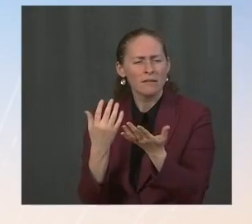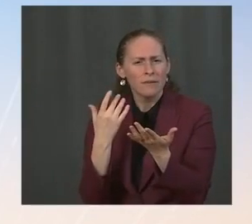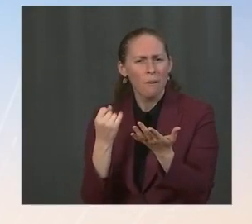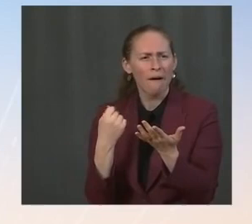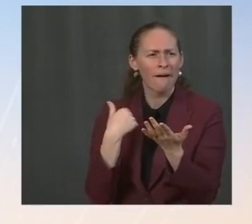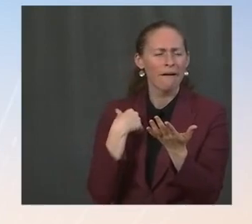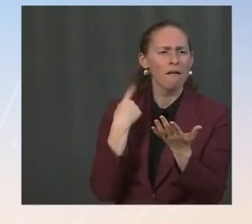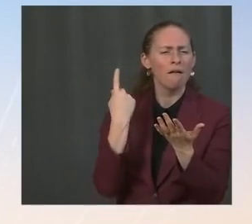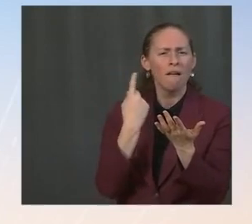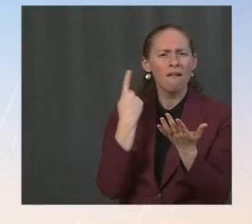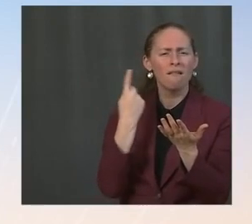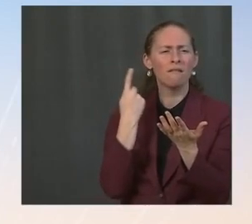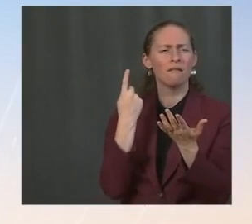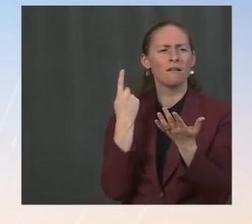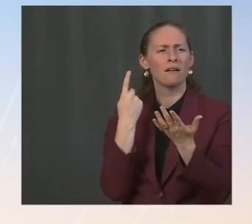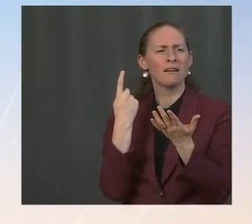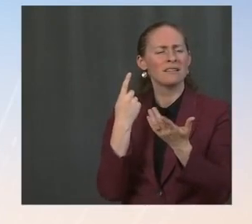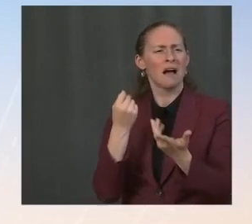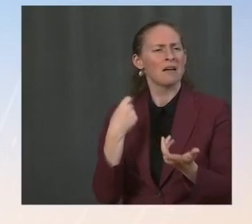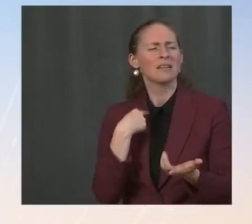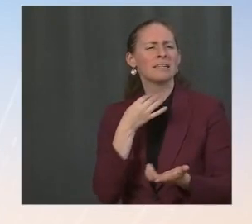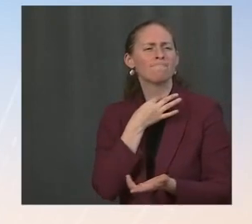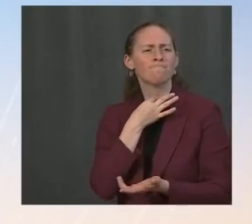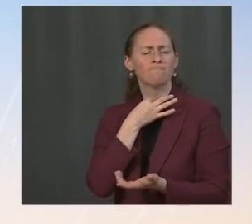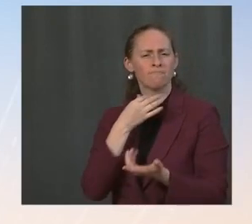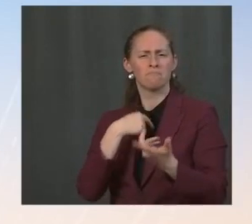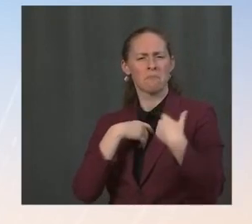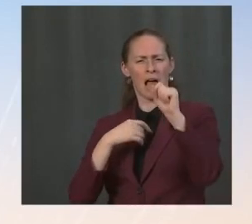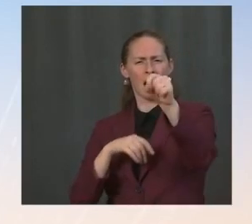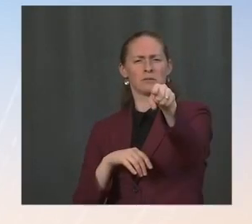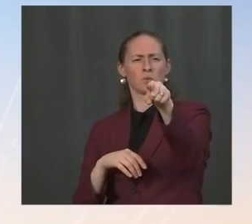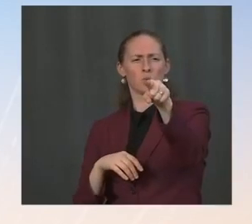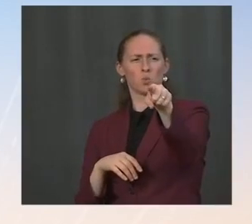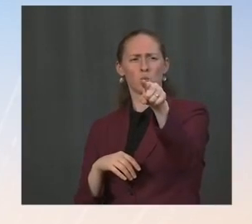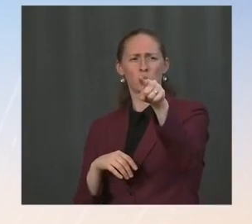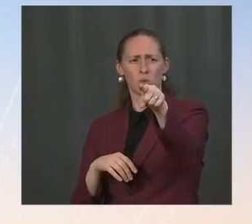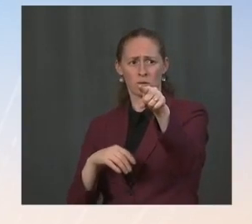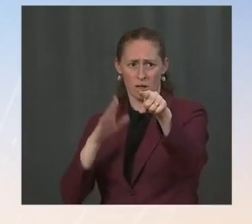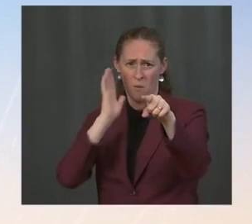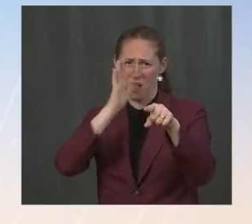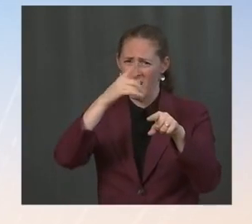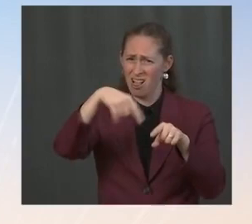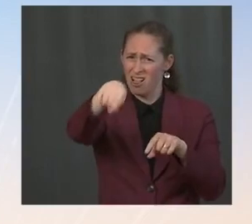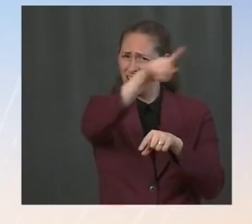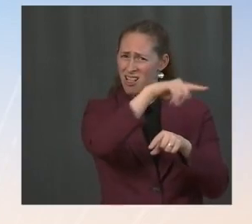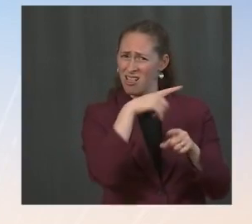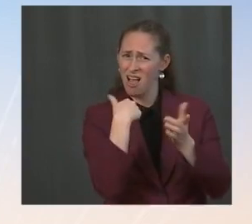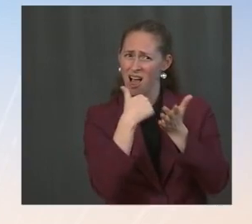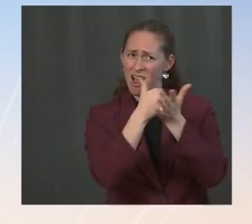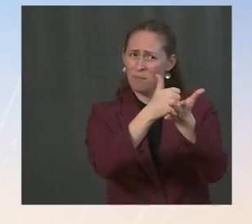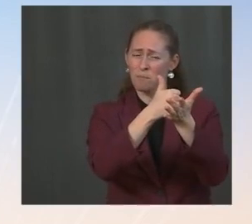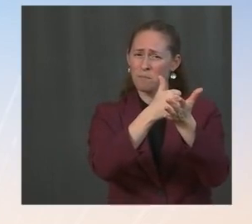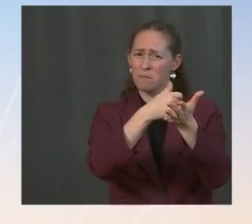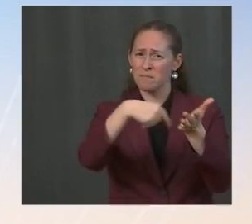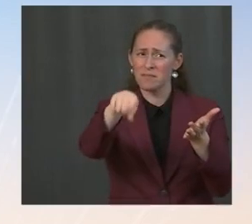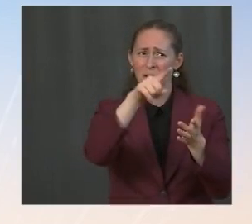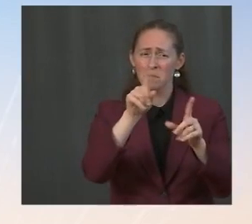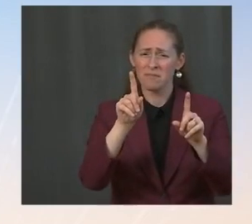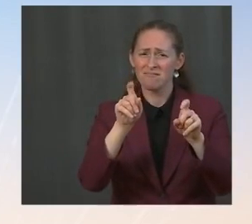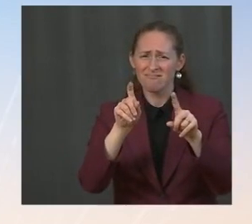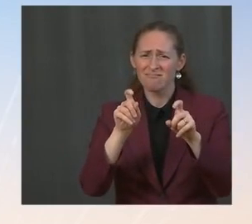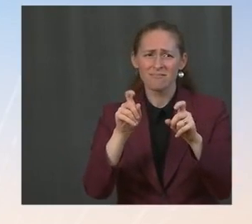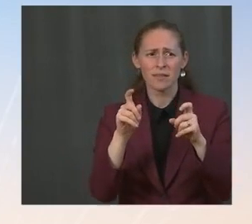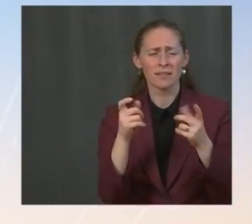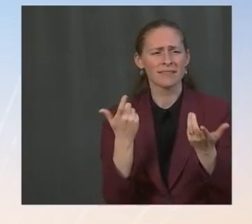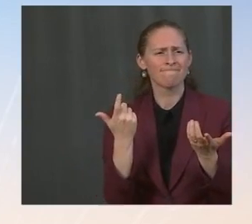assistance. Can you speak to this prioritization and who really is eligible to get assistance